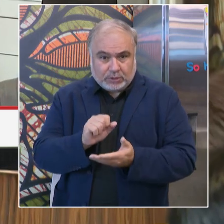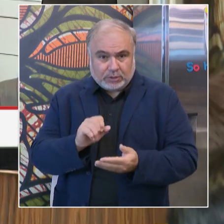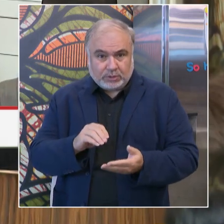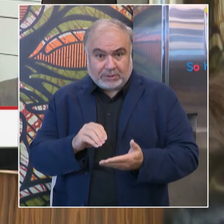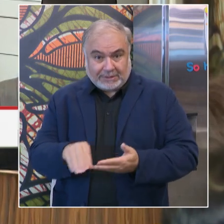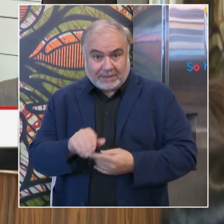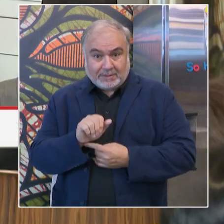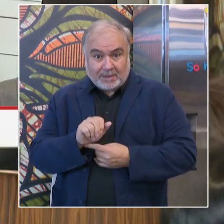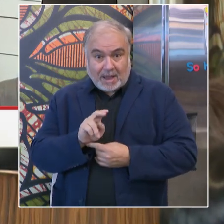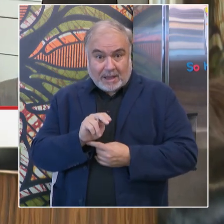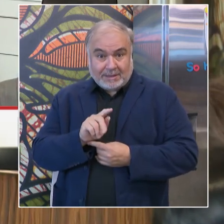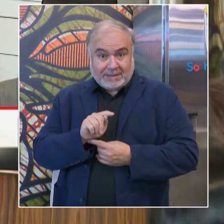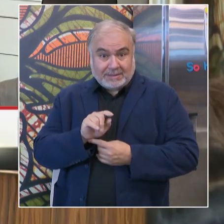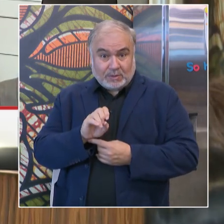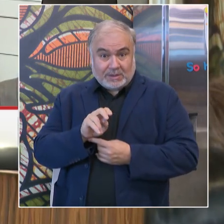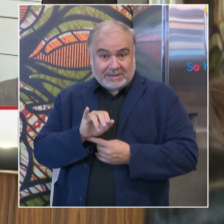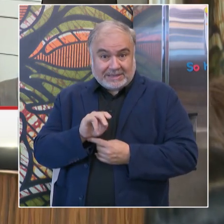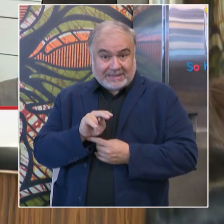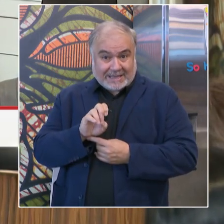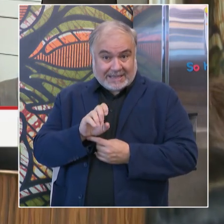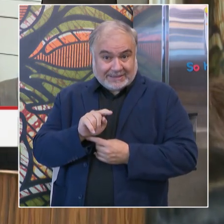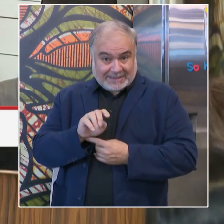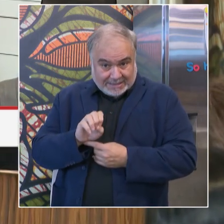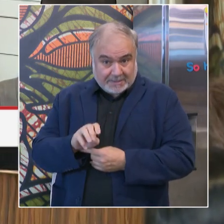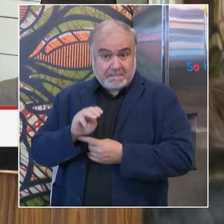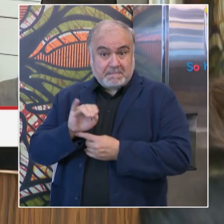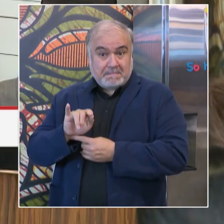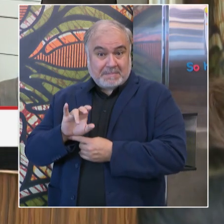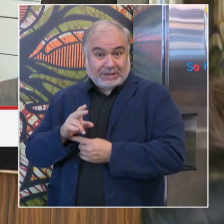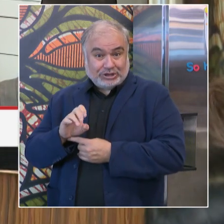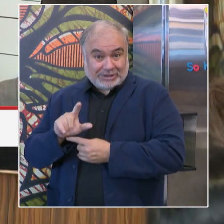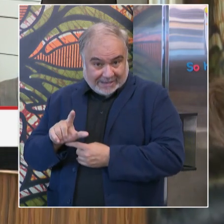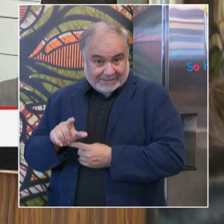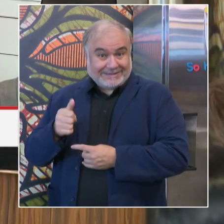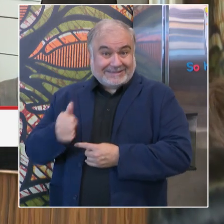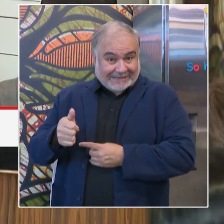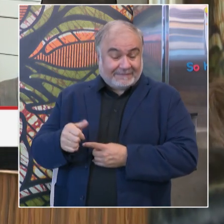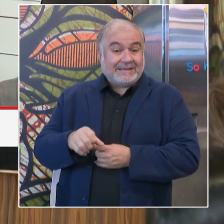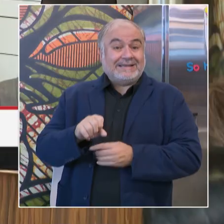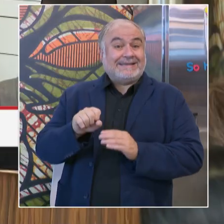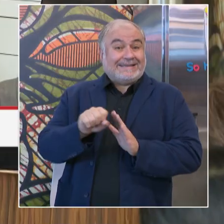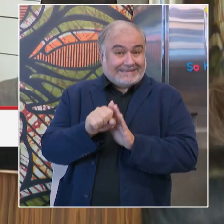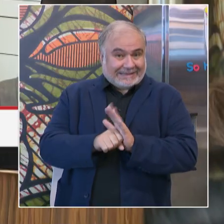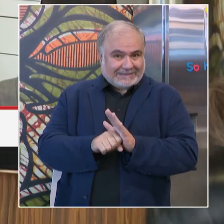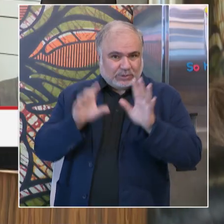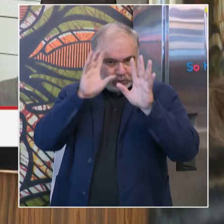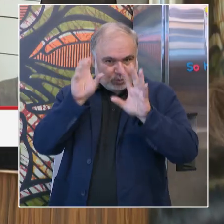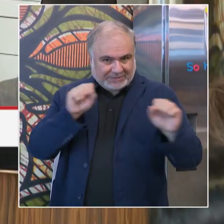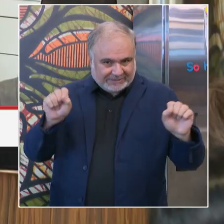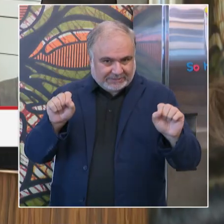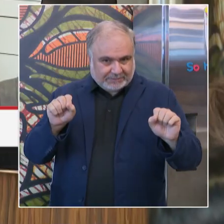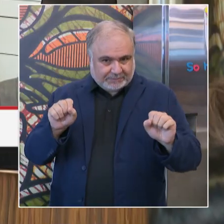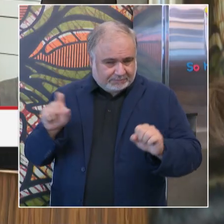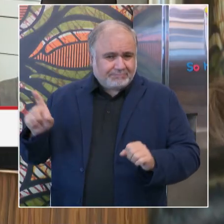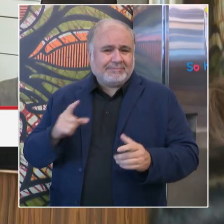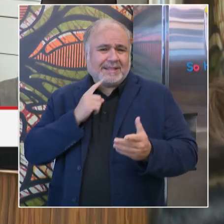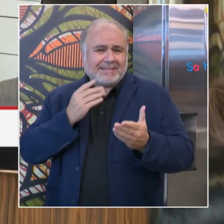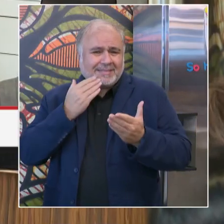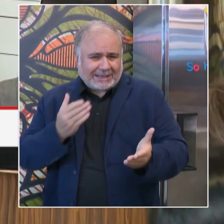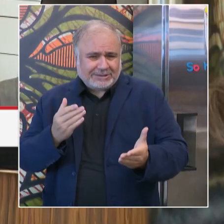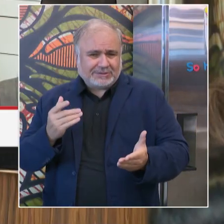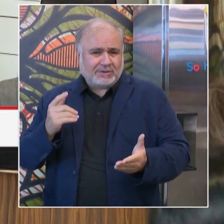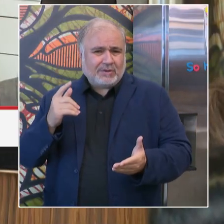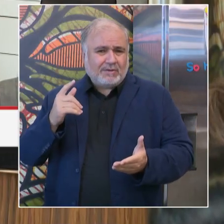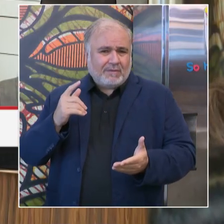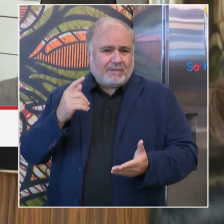a DC student just like me. Now she leads the DC government agency that makes ATC possible. Please join me for